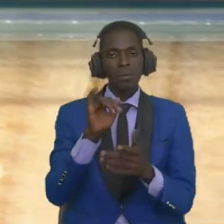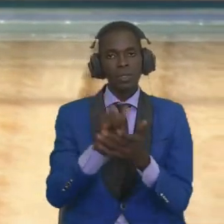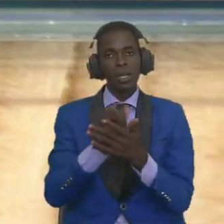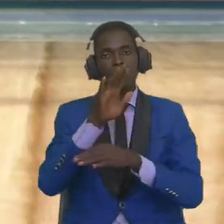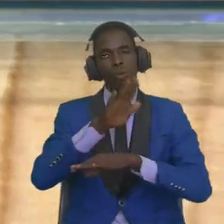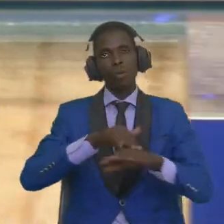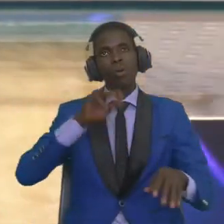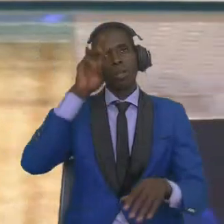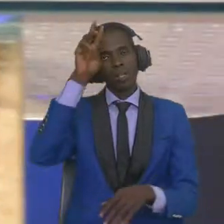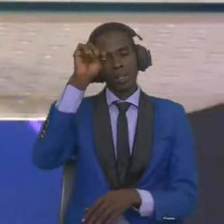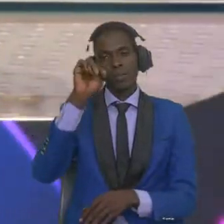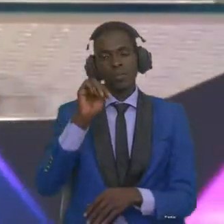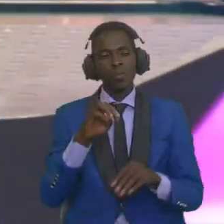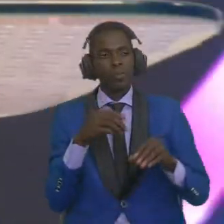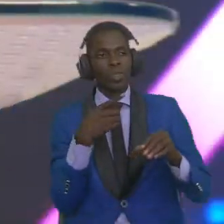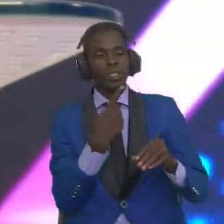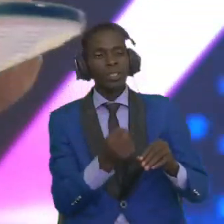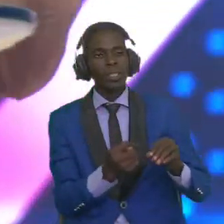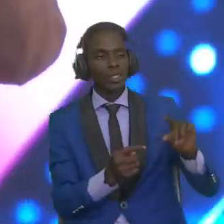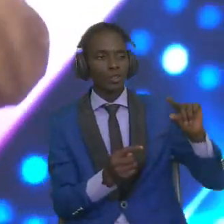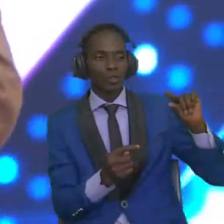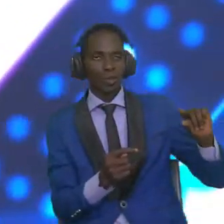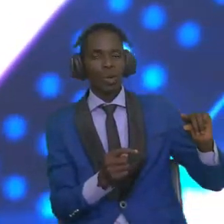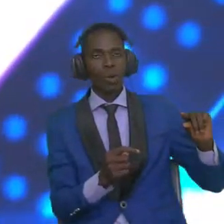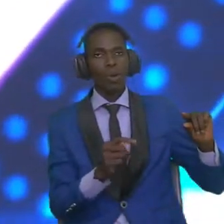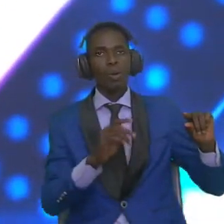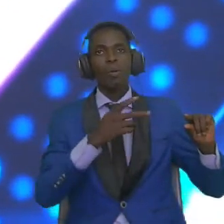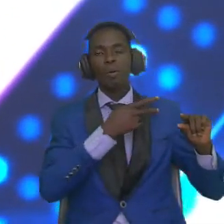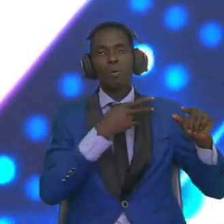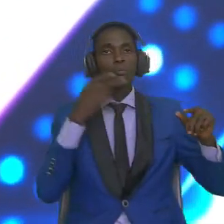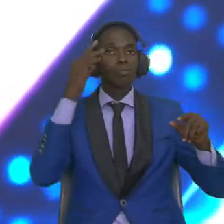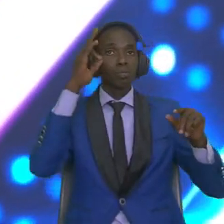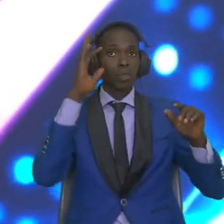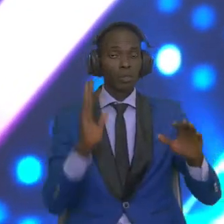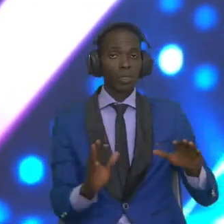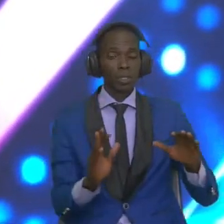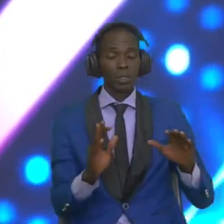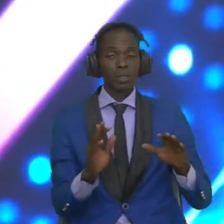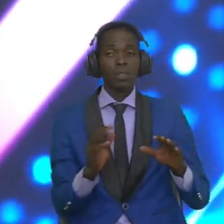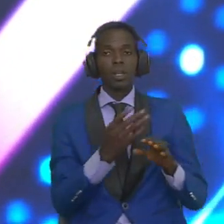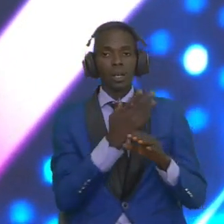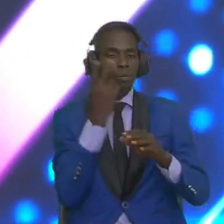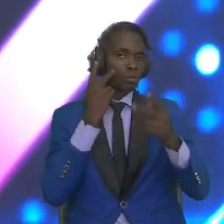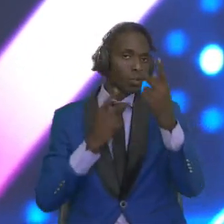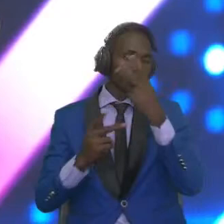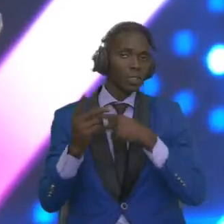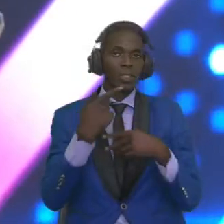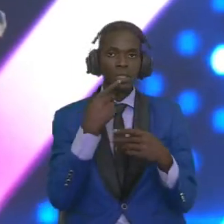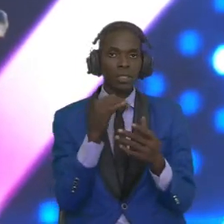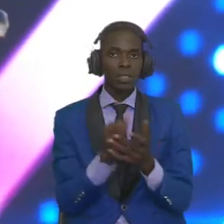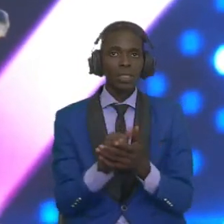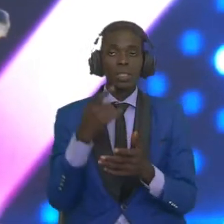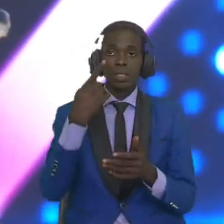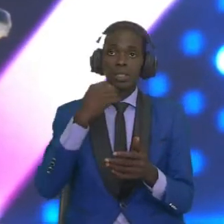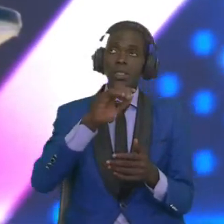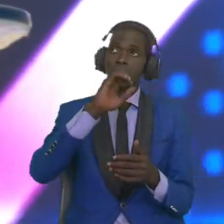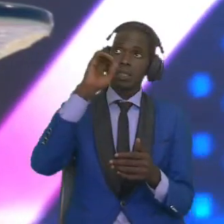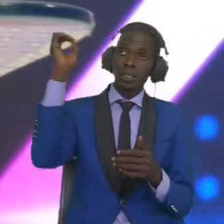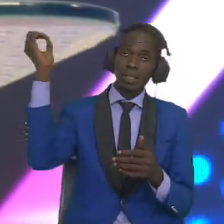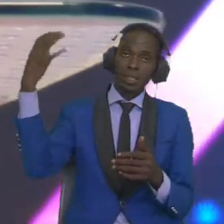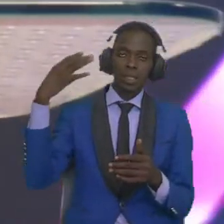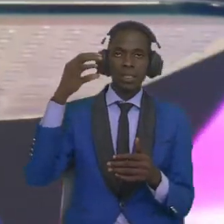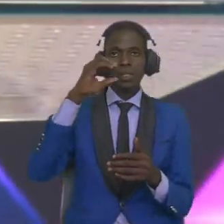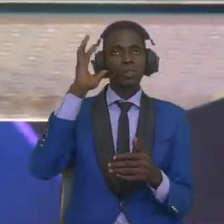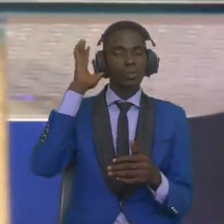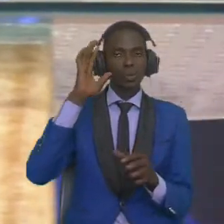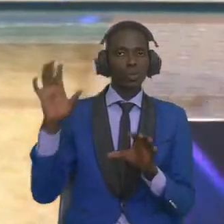the minor prophets, we're told grace, grace. The grace of God will do that in our lives. And then we